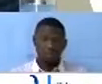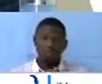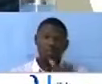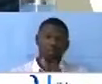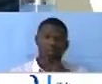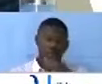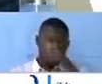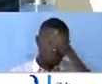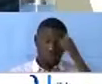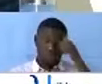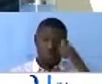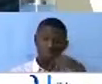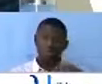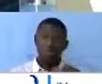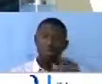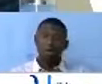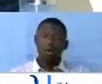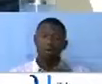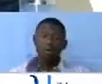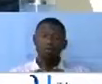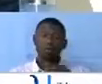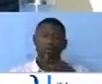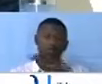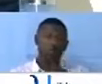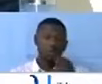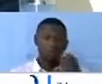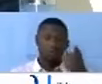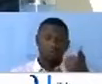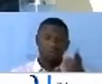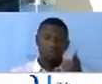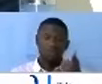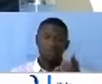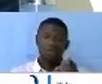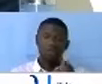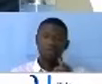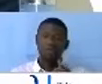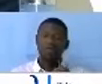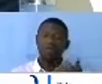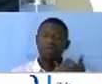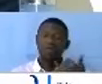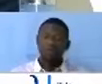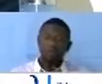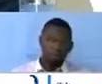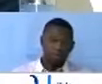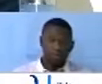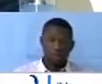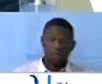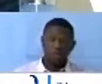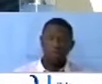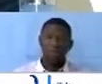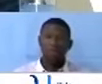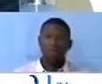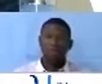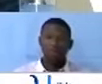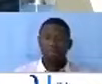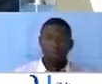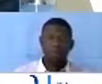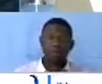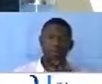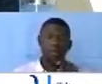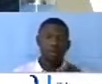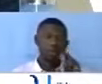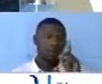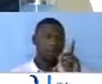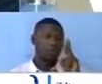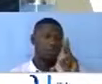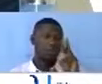2006 Nur Cham coup d'etat? Did you put in a reservation? At 2016 coup d'etat Nur Cham bi amone